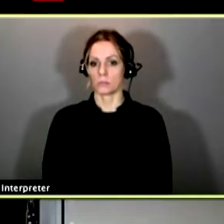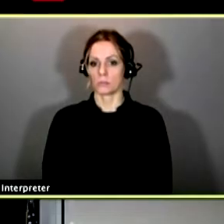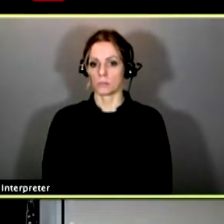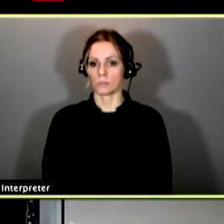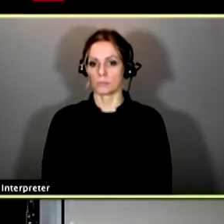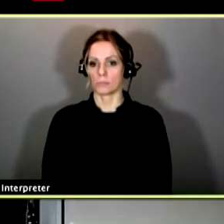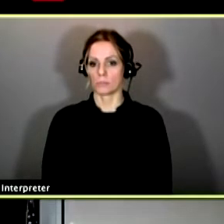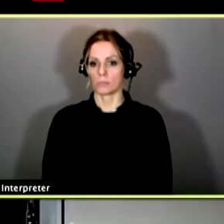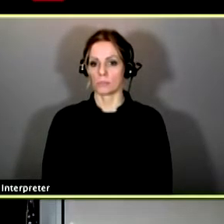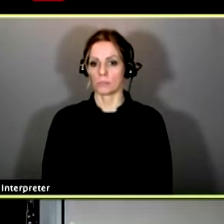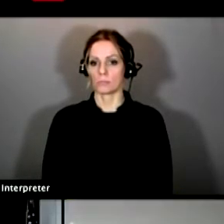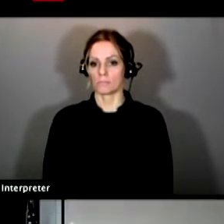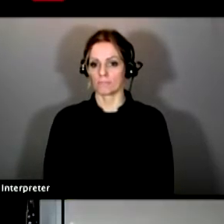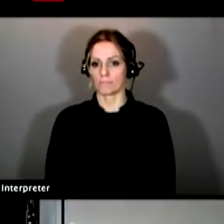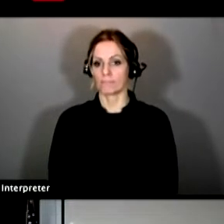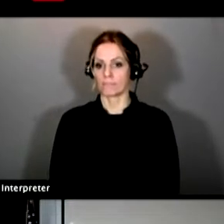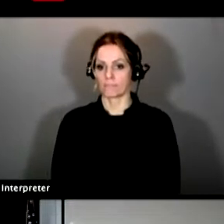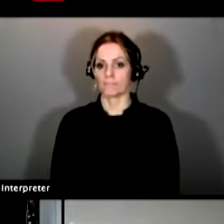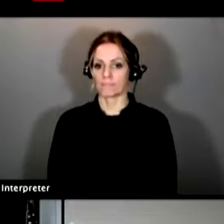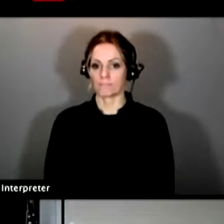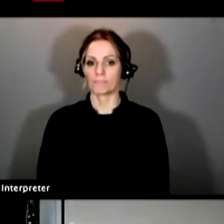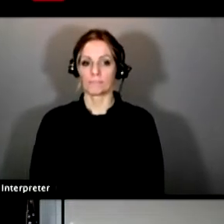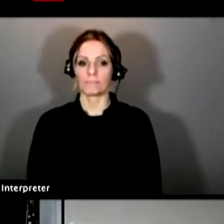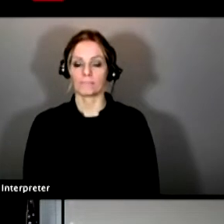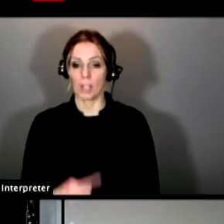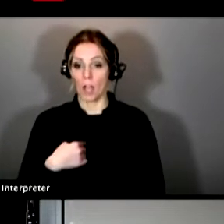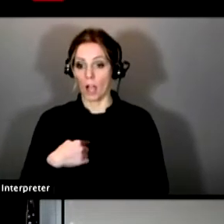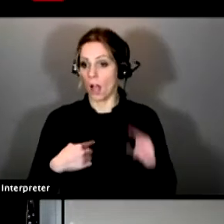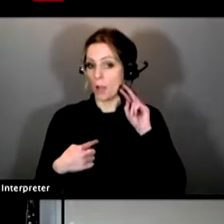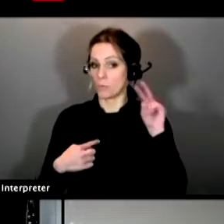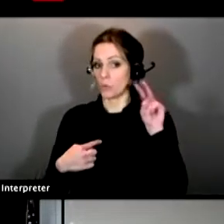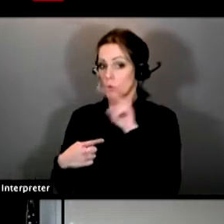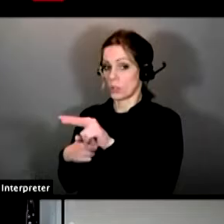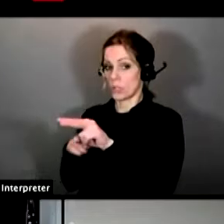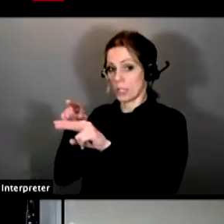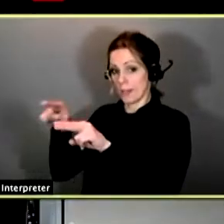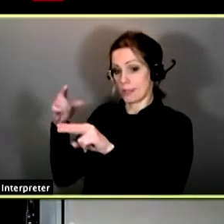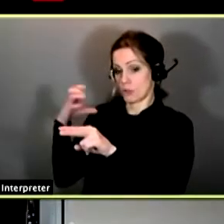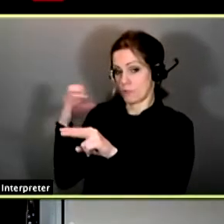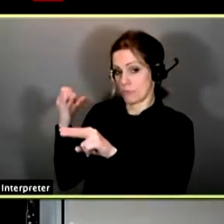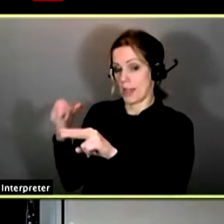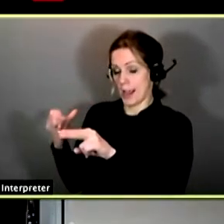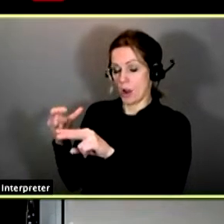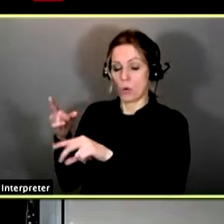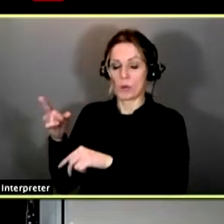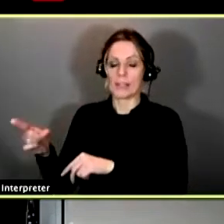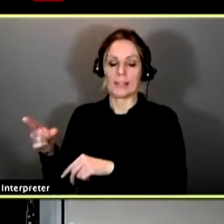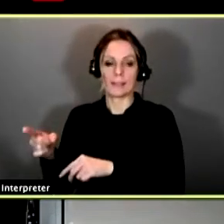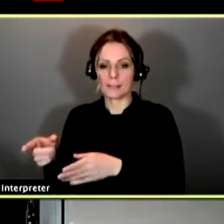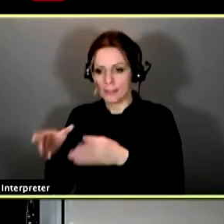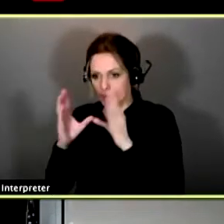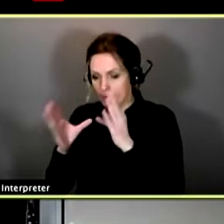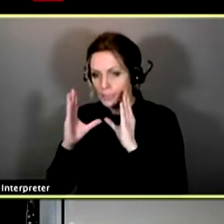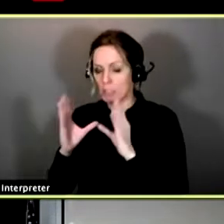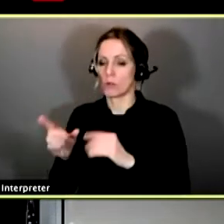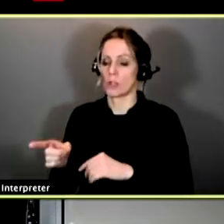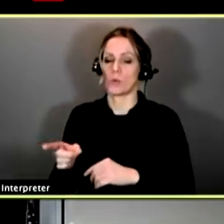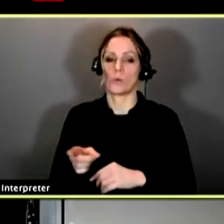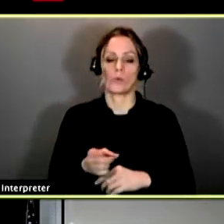hearing you, Catherine, right now. I'm looking at him. And again, I want to express how deeply sorry I am for your